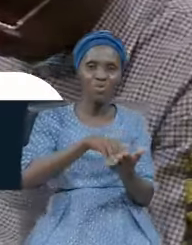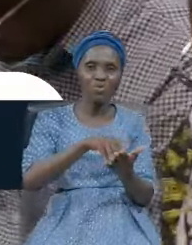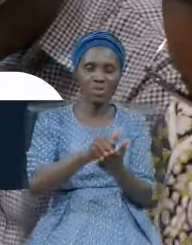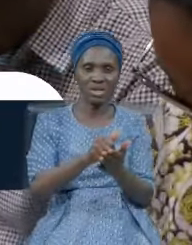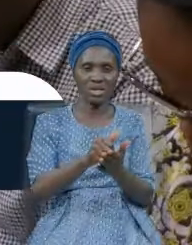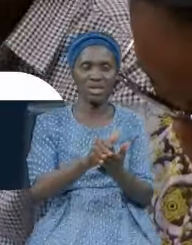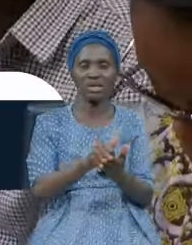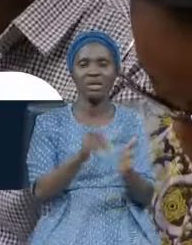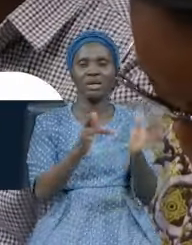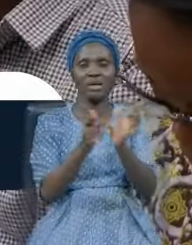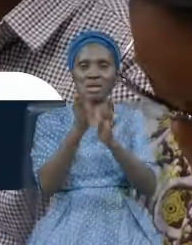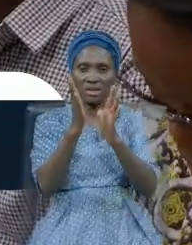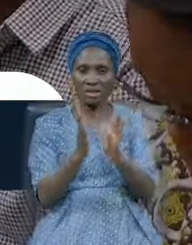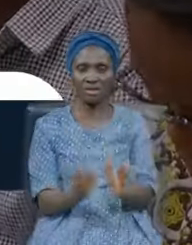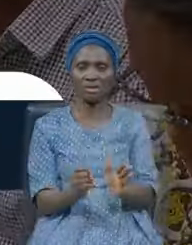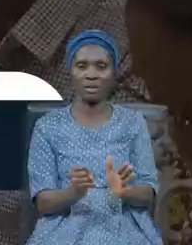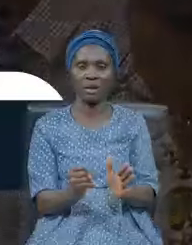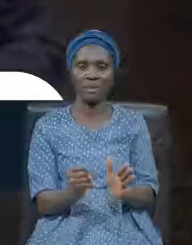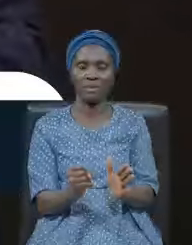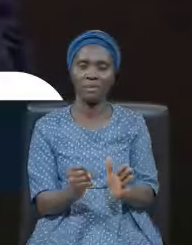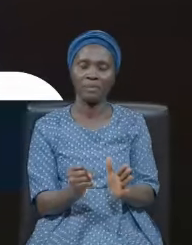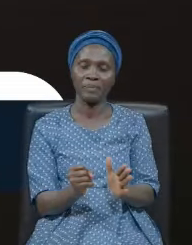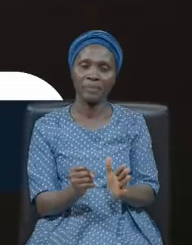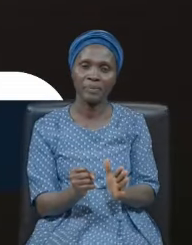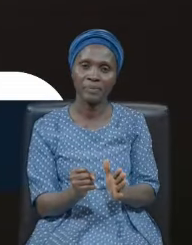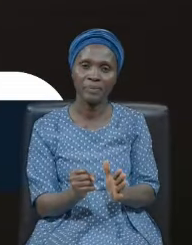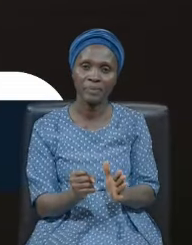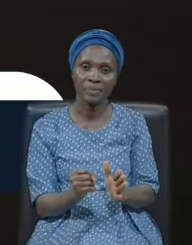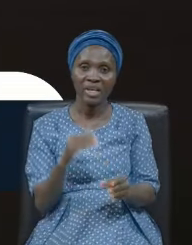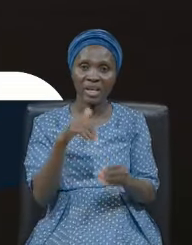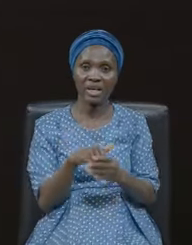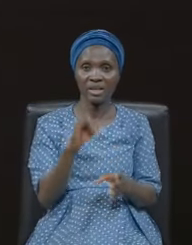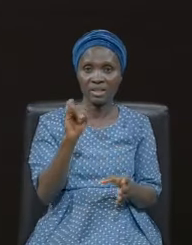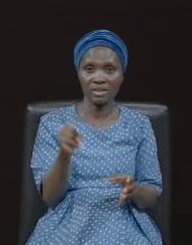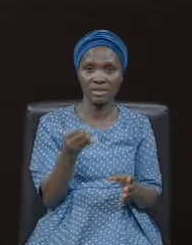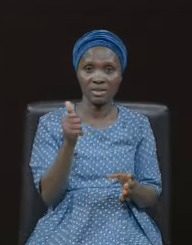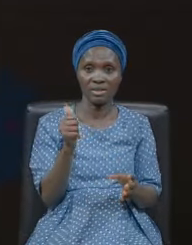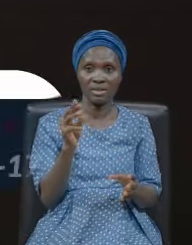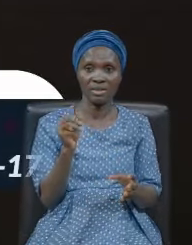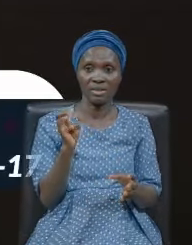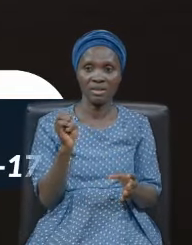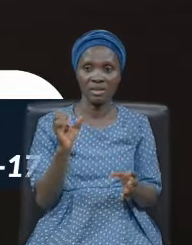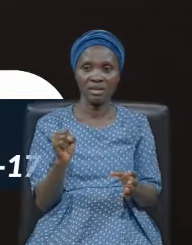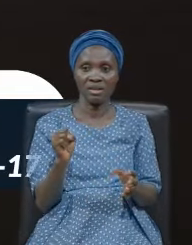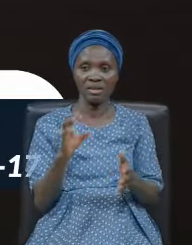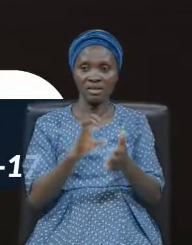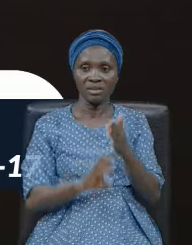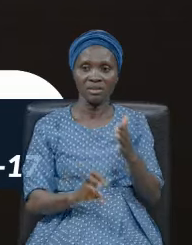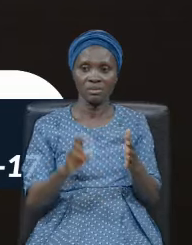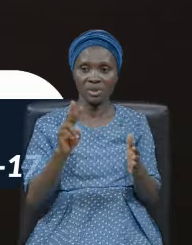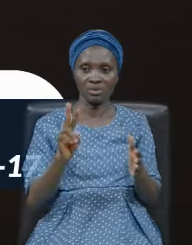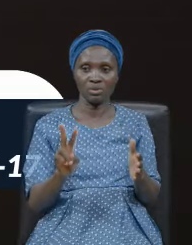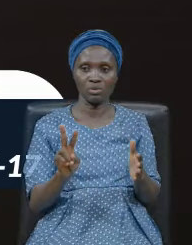grace by nominal believers. In James chapter 2, reading from verse 19.